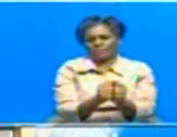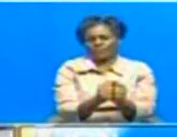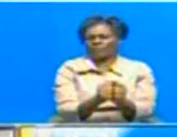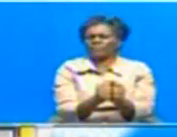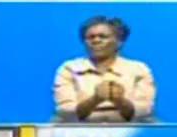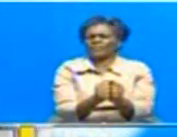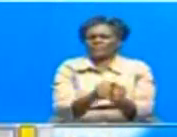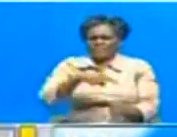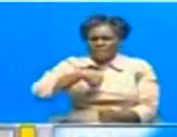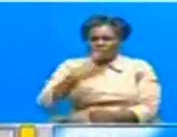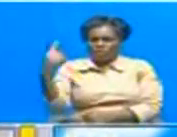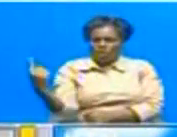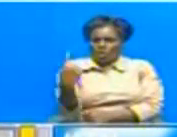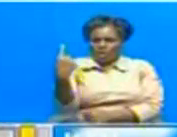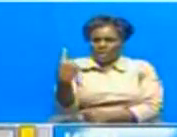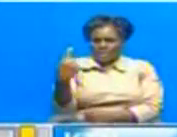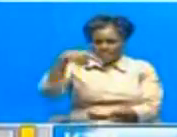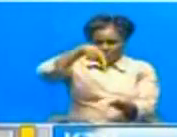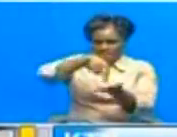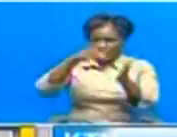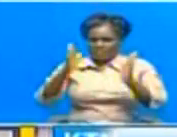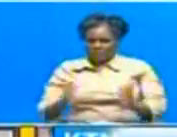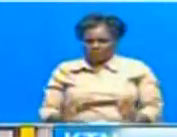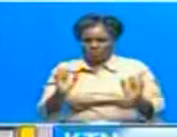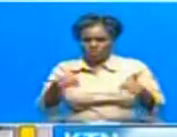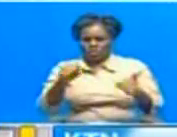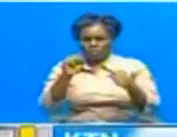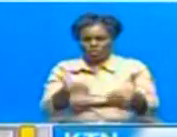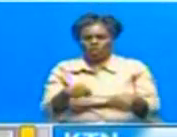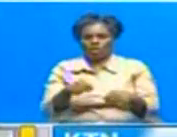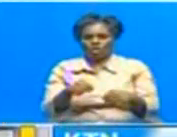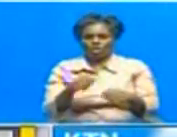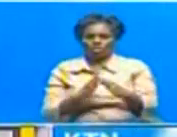see, I'm the only candidate who is able to break